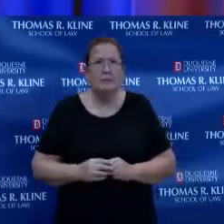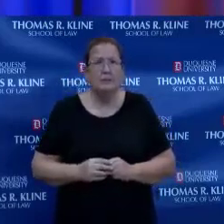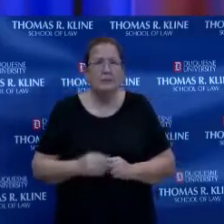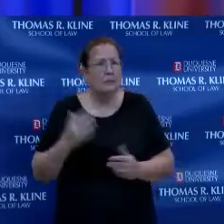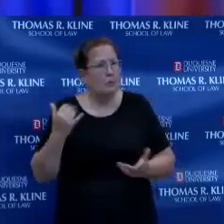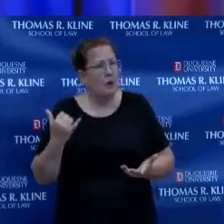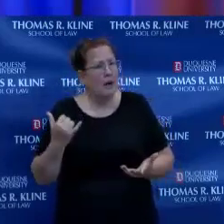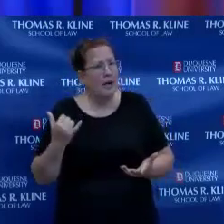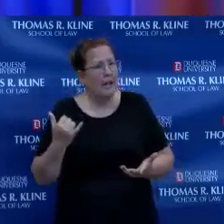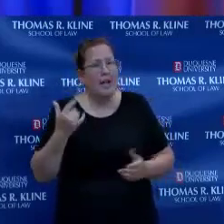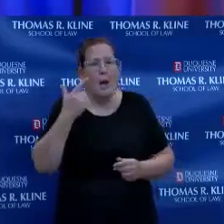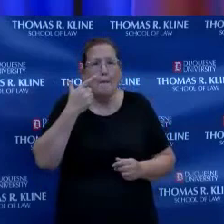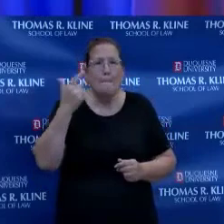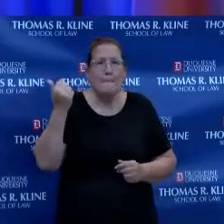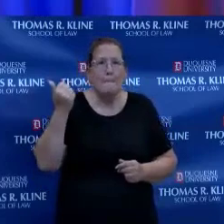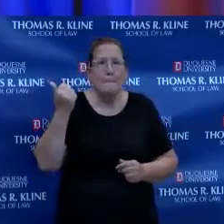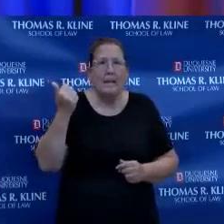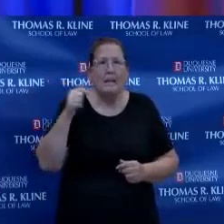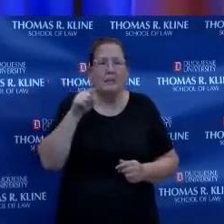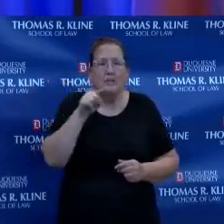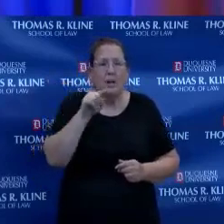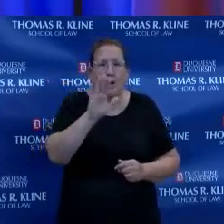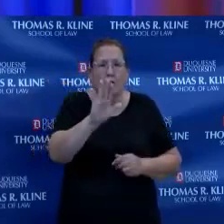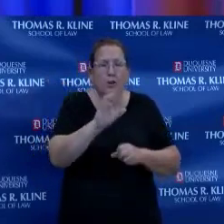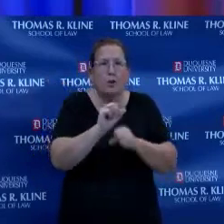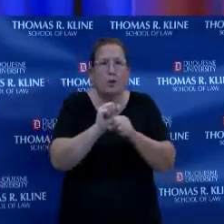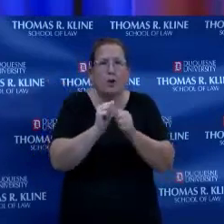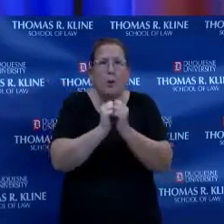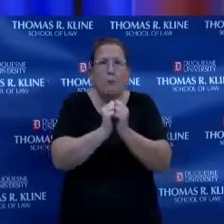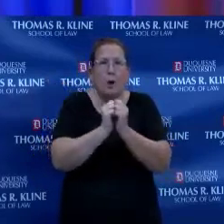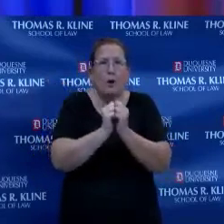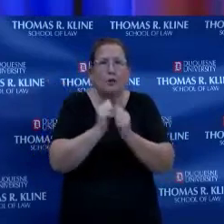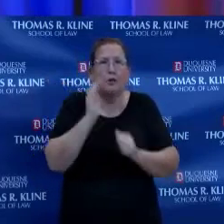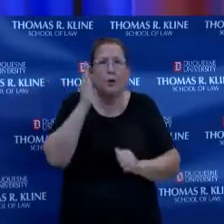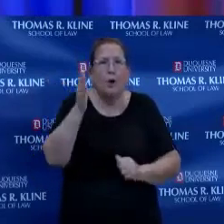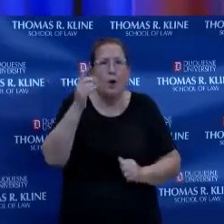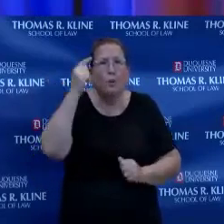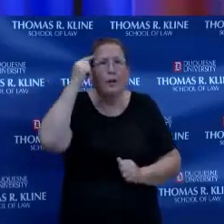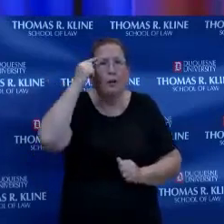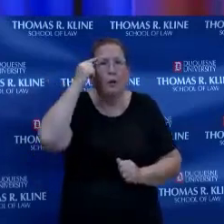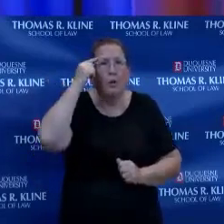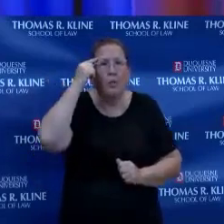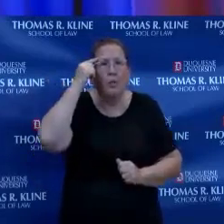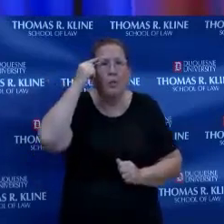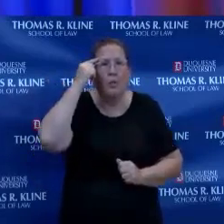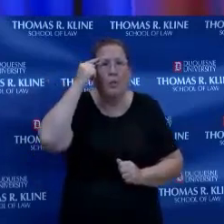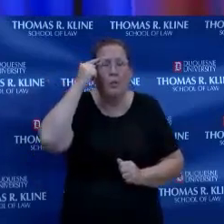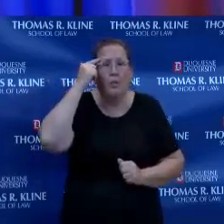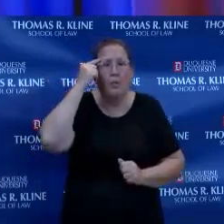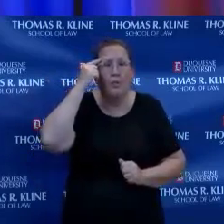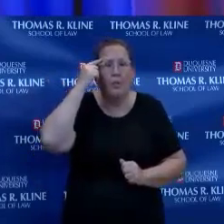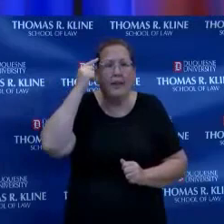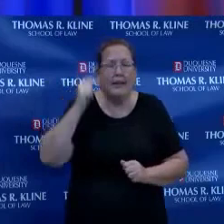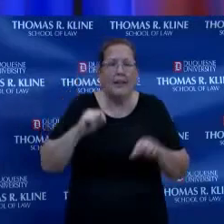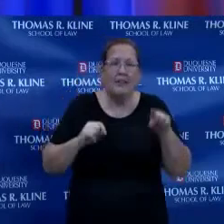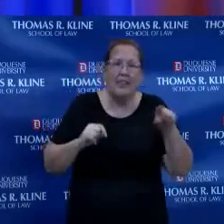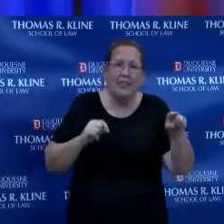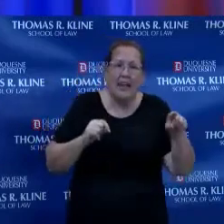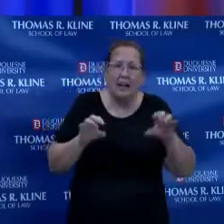Why? Because your partner will think that she is doing or he is doing 60%.